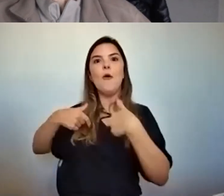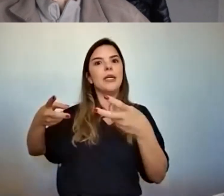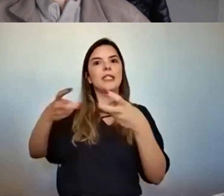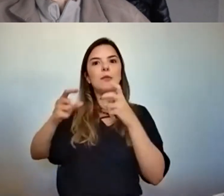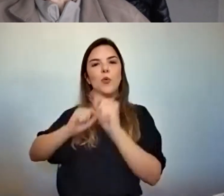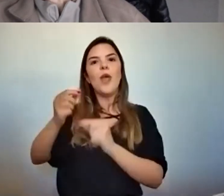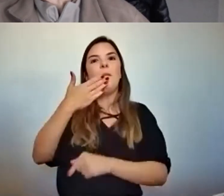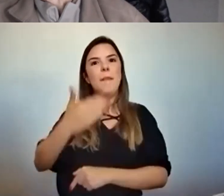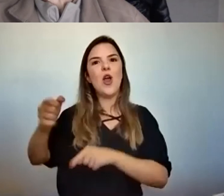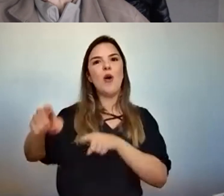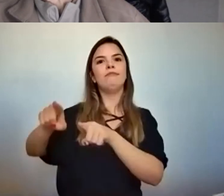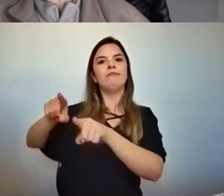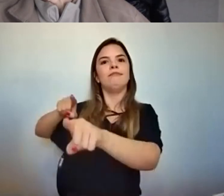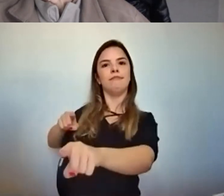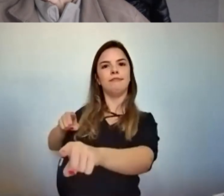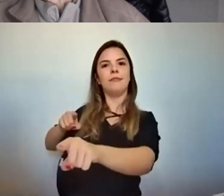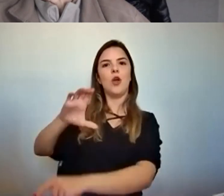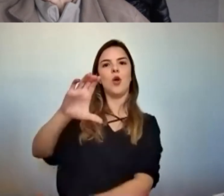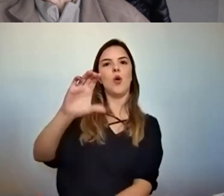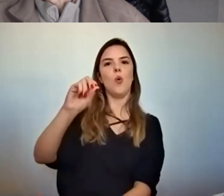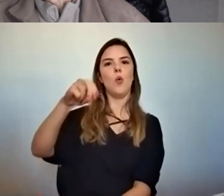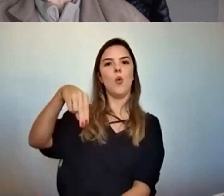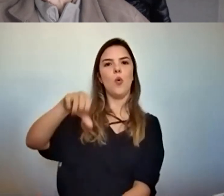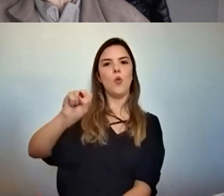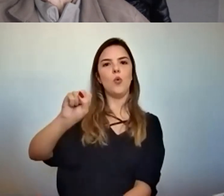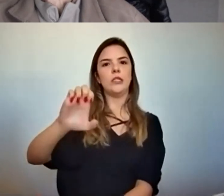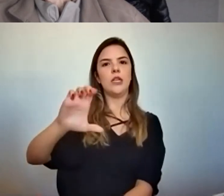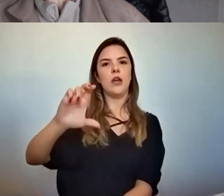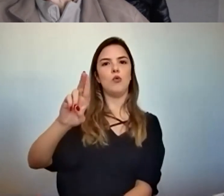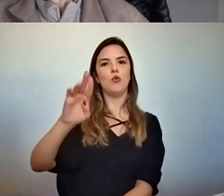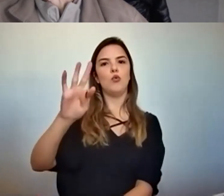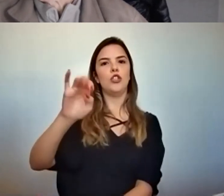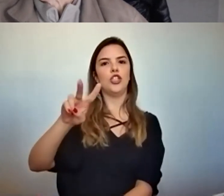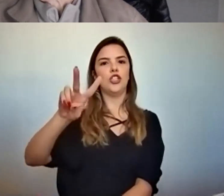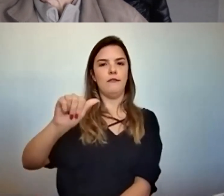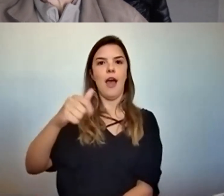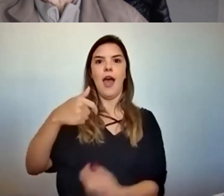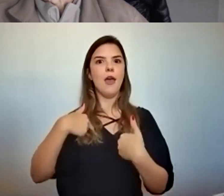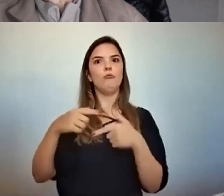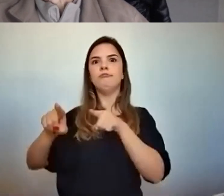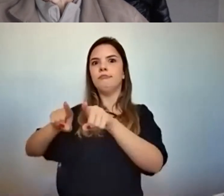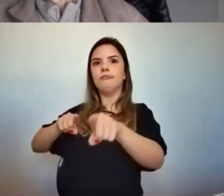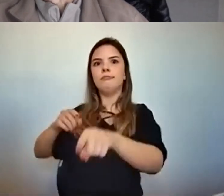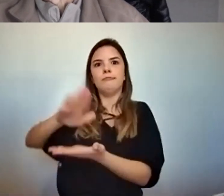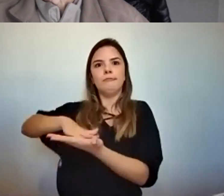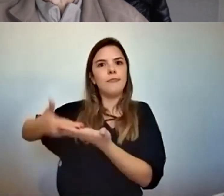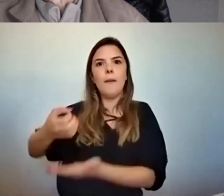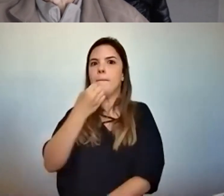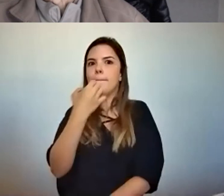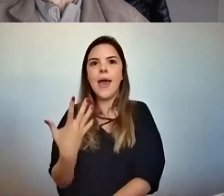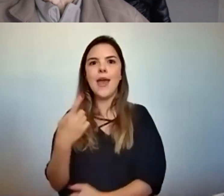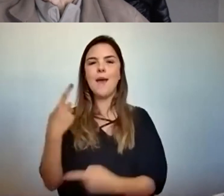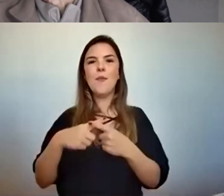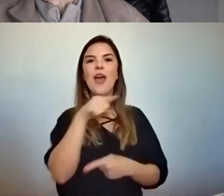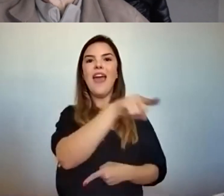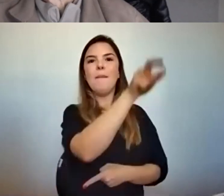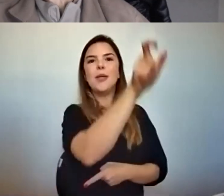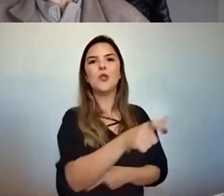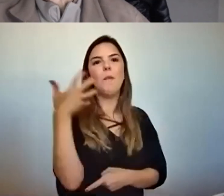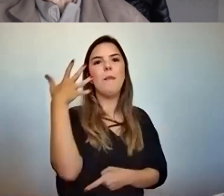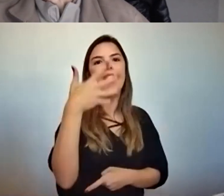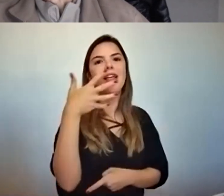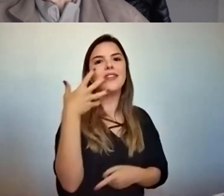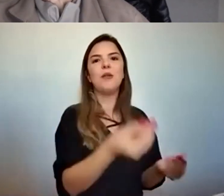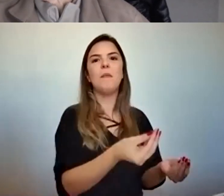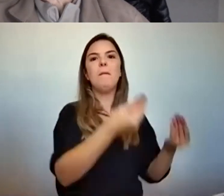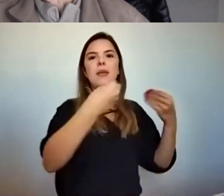was anyway far easier than in many other situations. Is it true, or is it just a false impression? I don't know, but